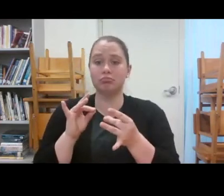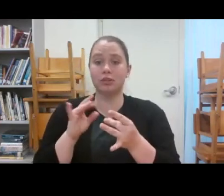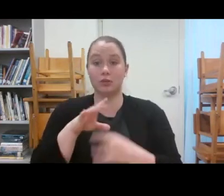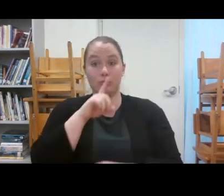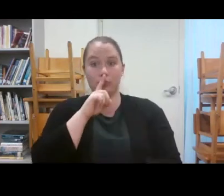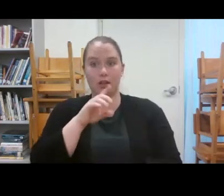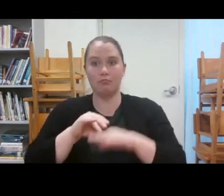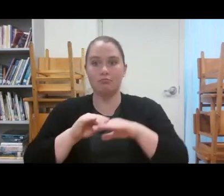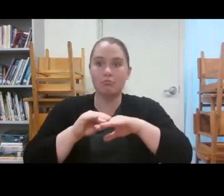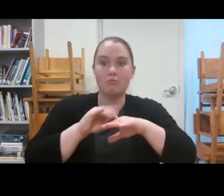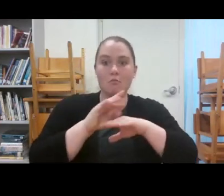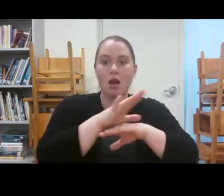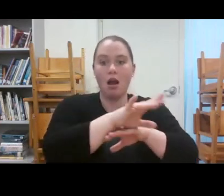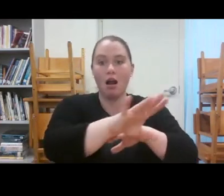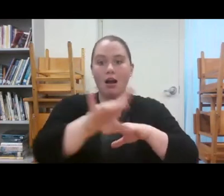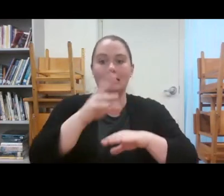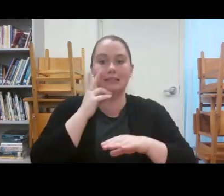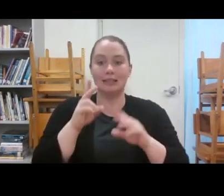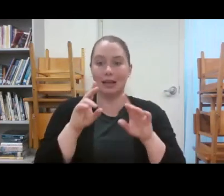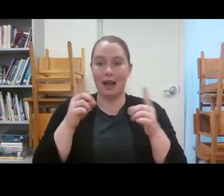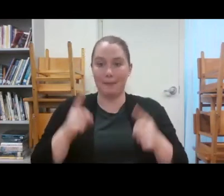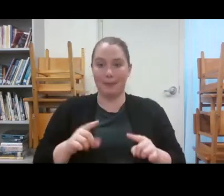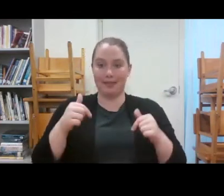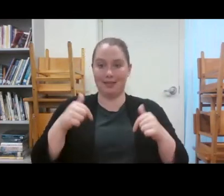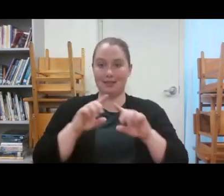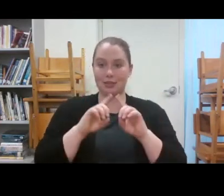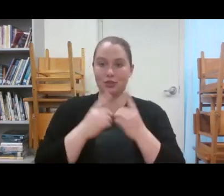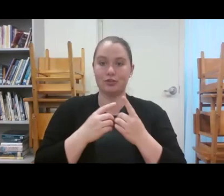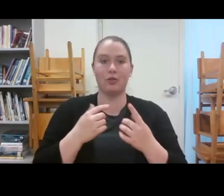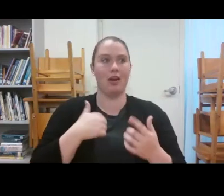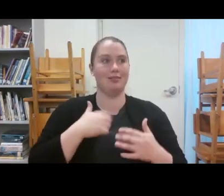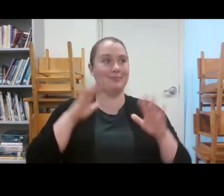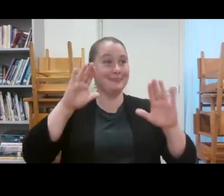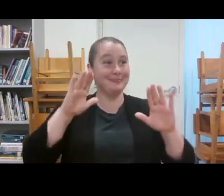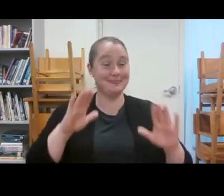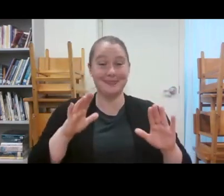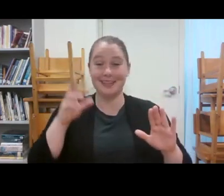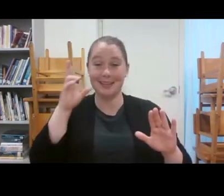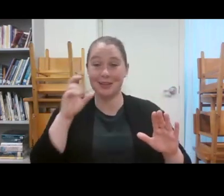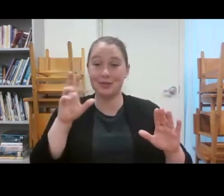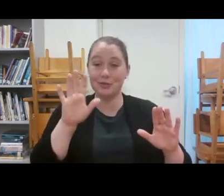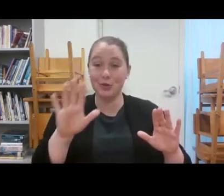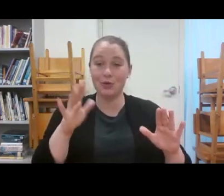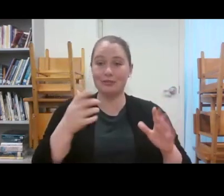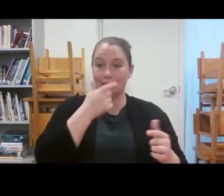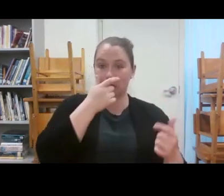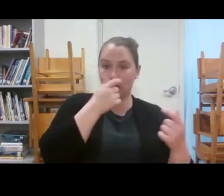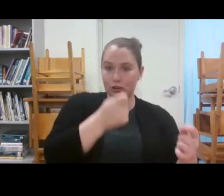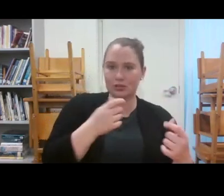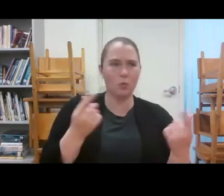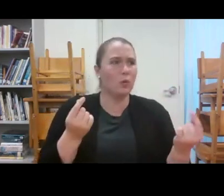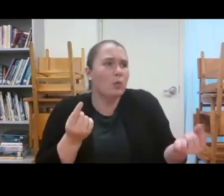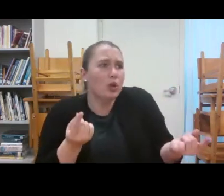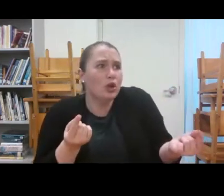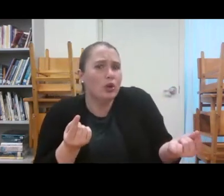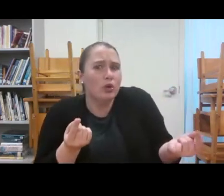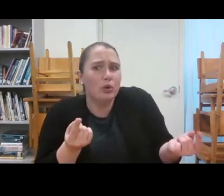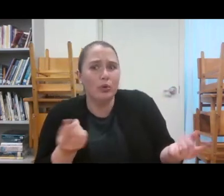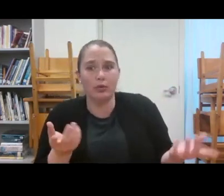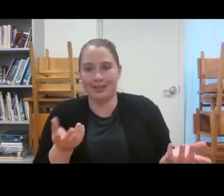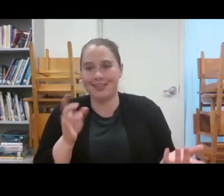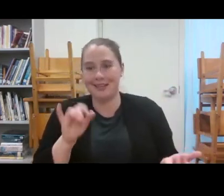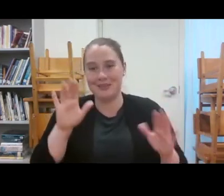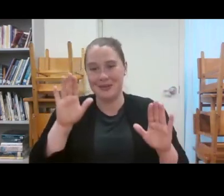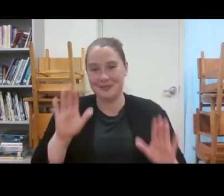going to happen in this district. So it's just great to hear everyone's enthusiasm and interest and what do we do. So